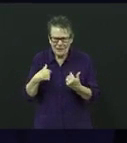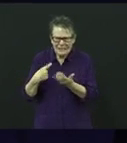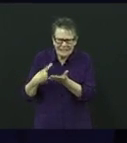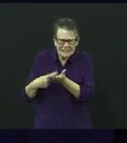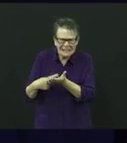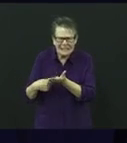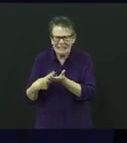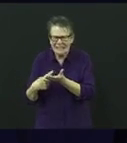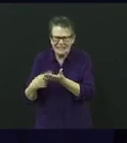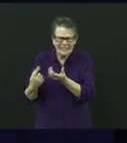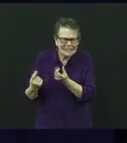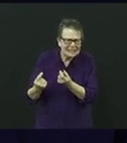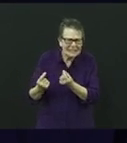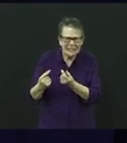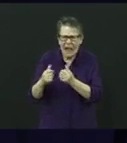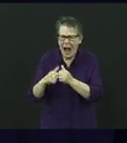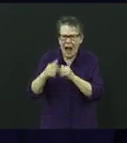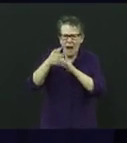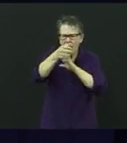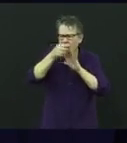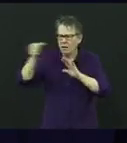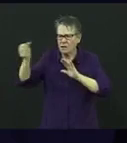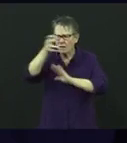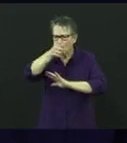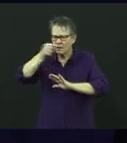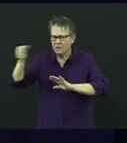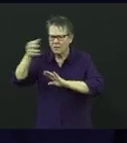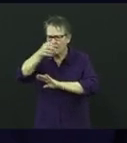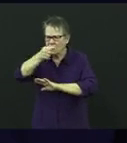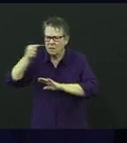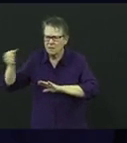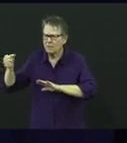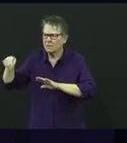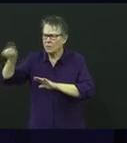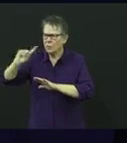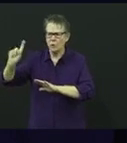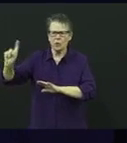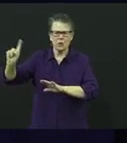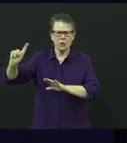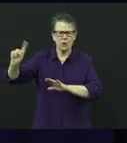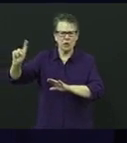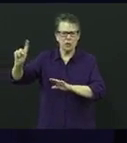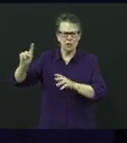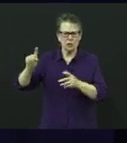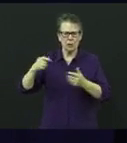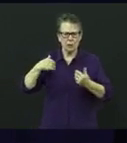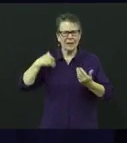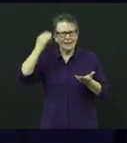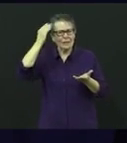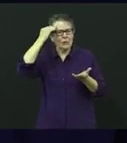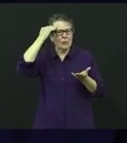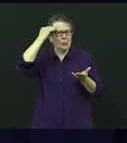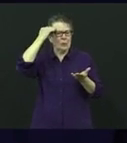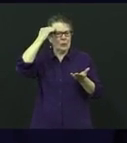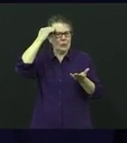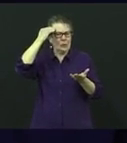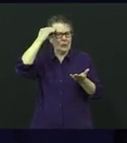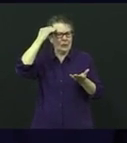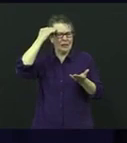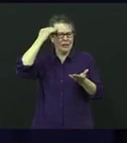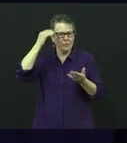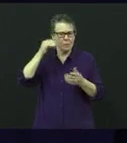homeless population. And I commend them for their attention to that. It's high on their list. I know Carol had, when she appeared before